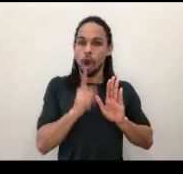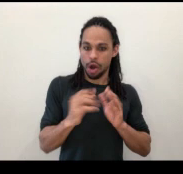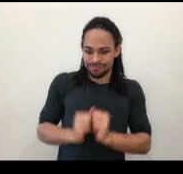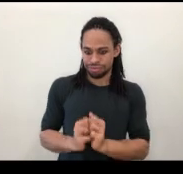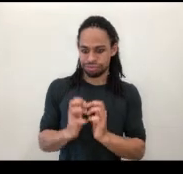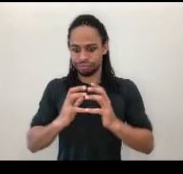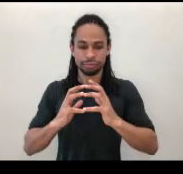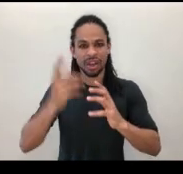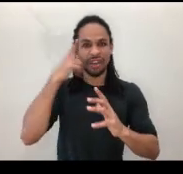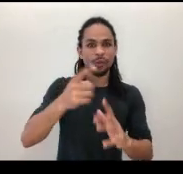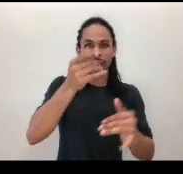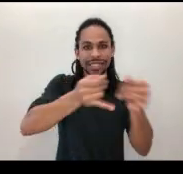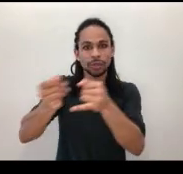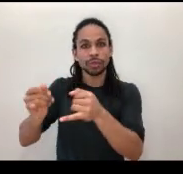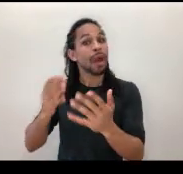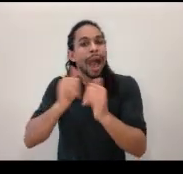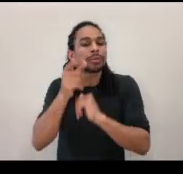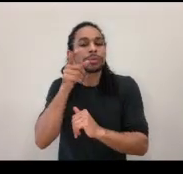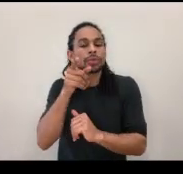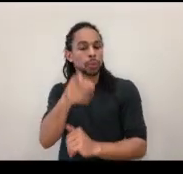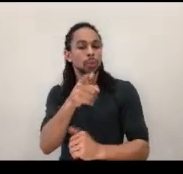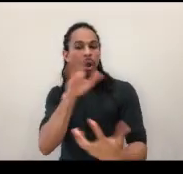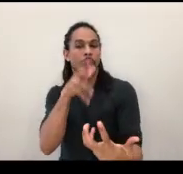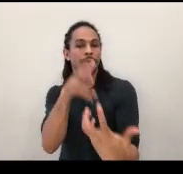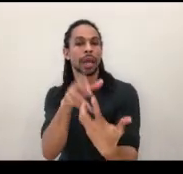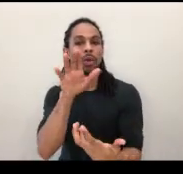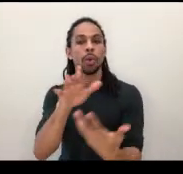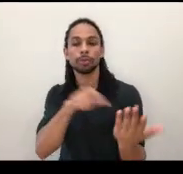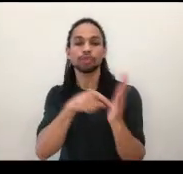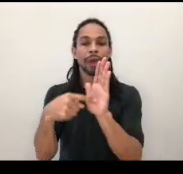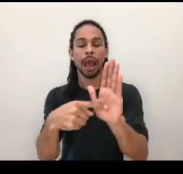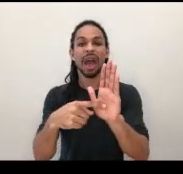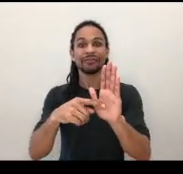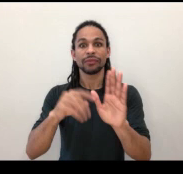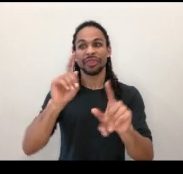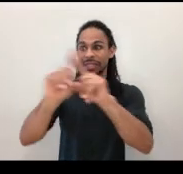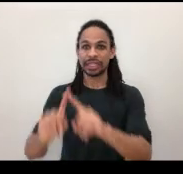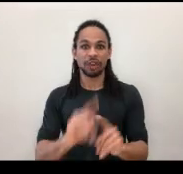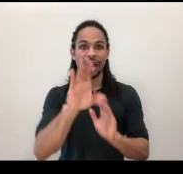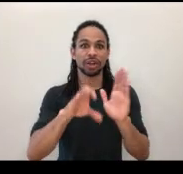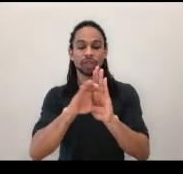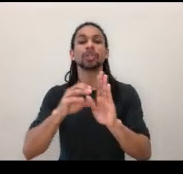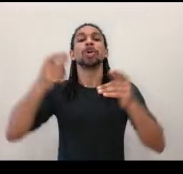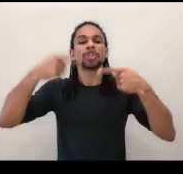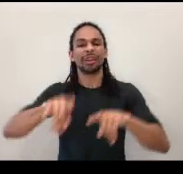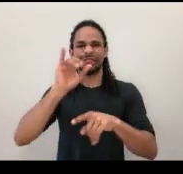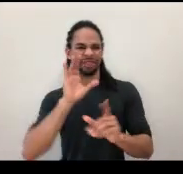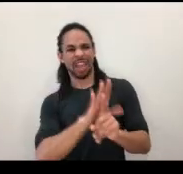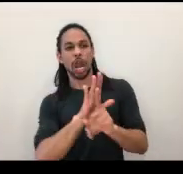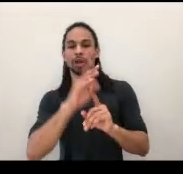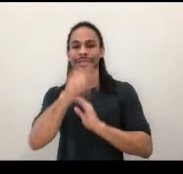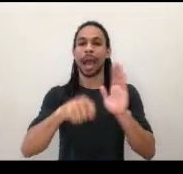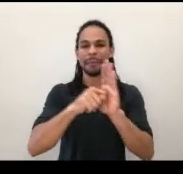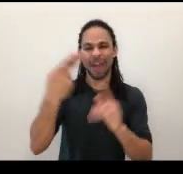you kind of accommodate your portrayal of your characters in that time of life?